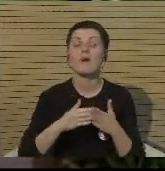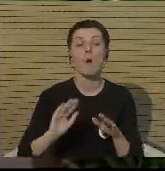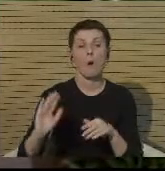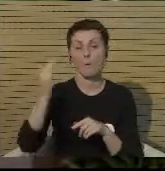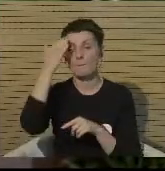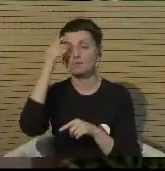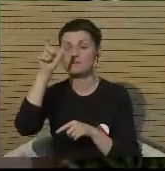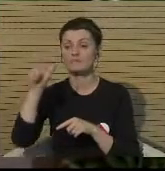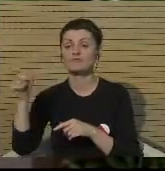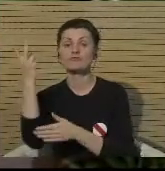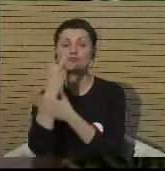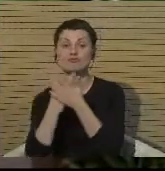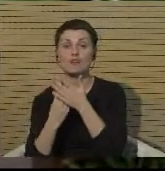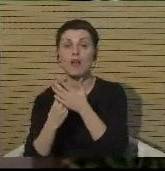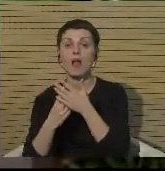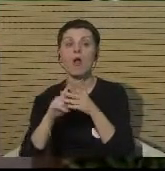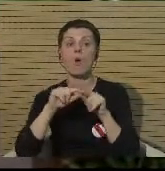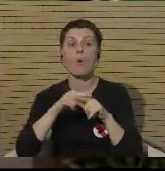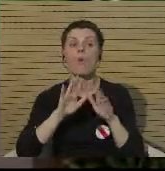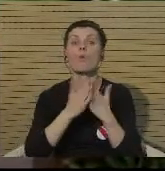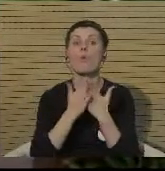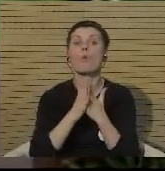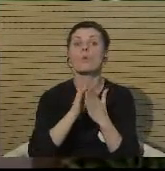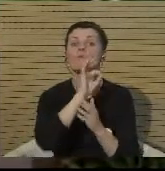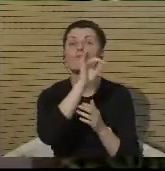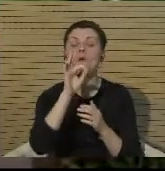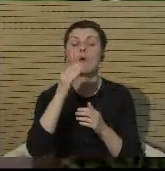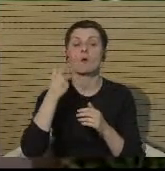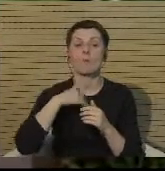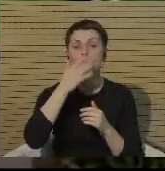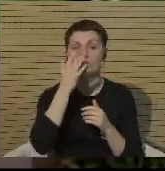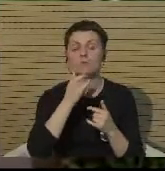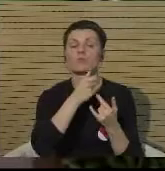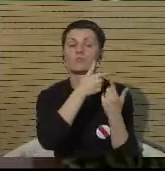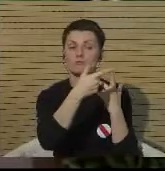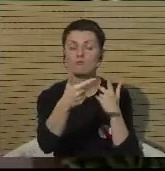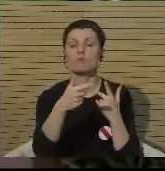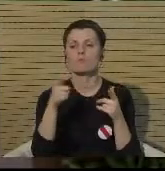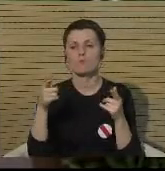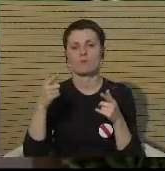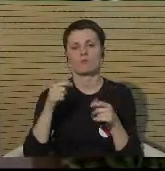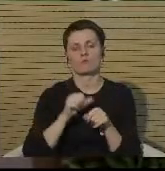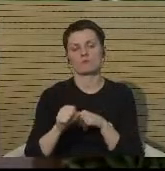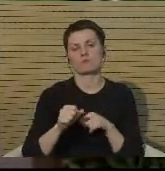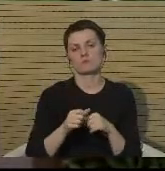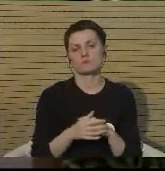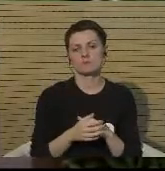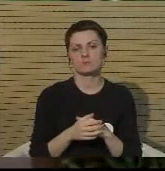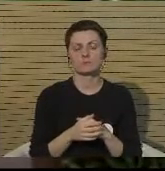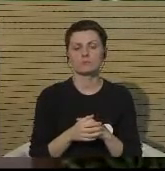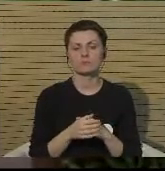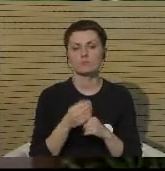And this is why getting to know, I mean, familiarizing Polish writers with these literatures